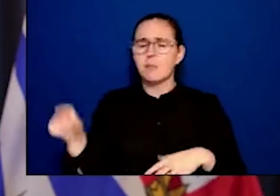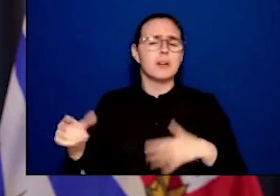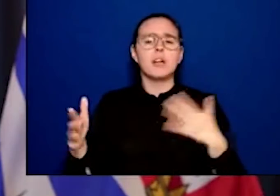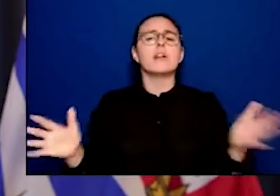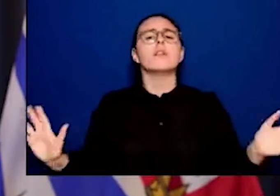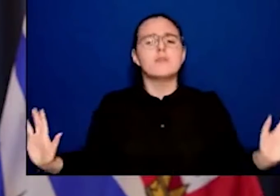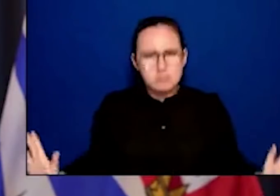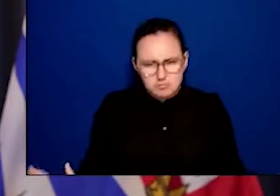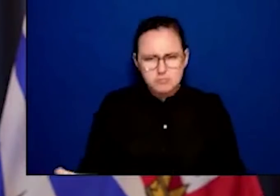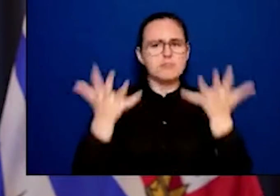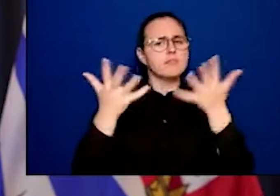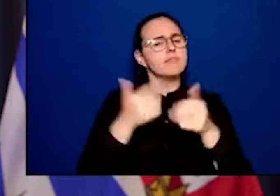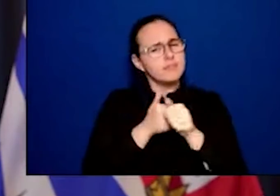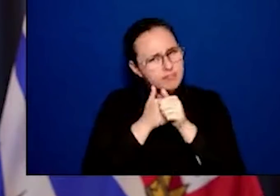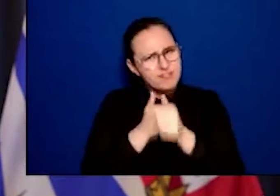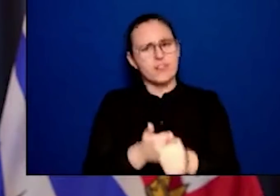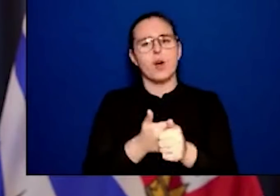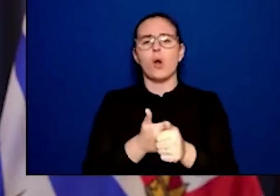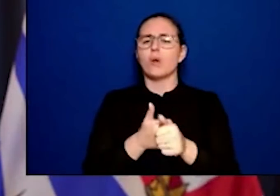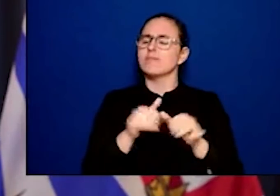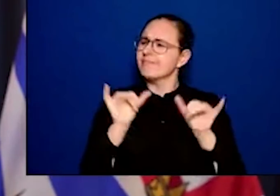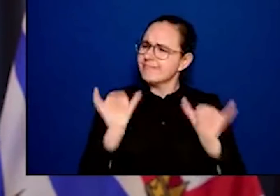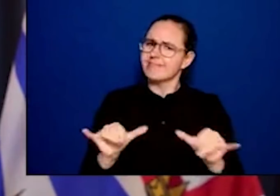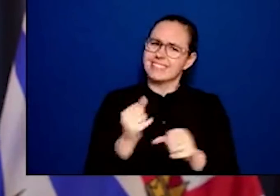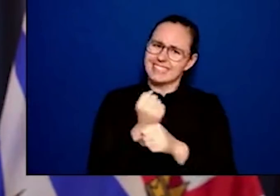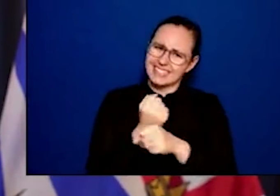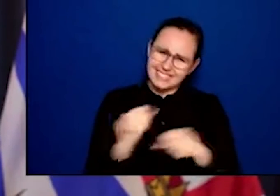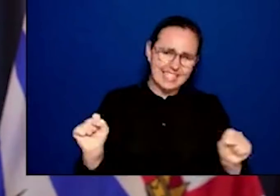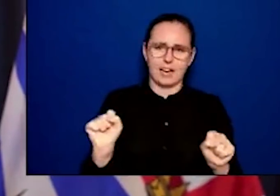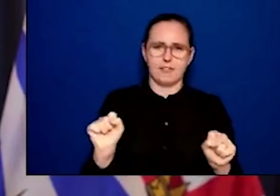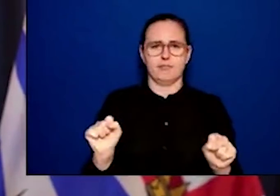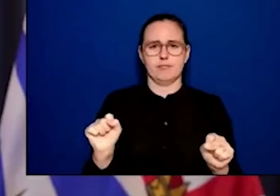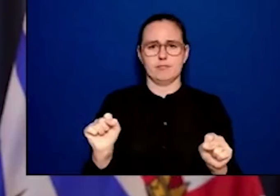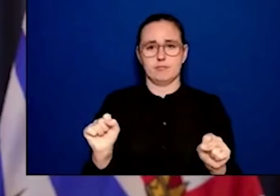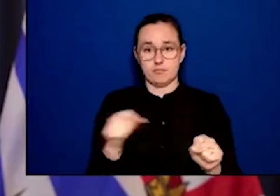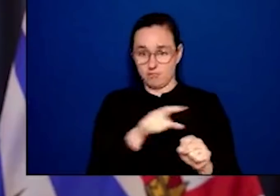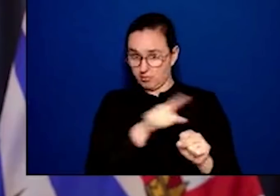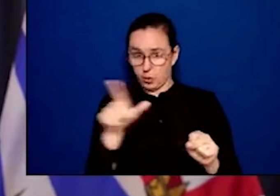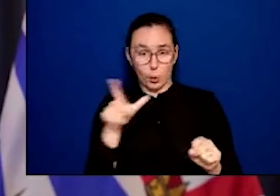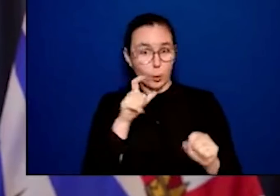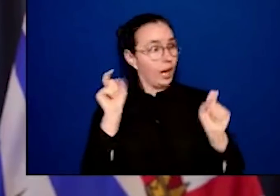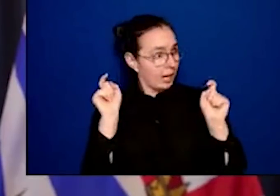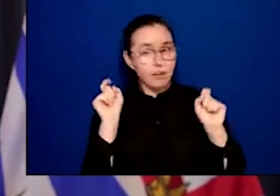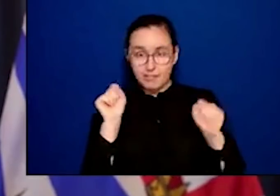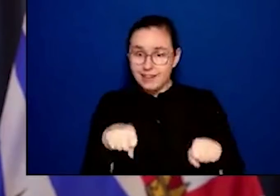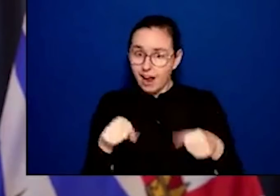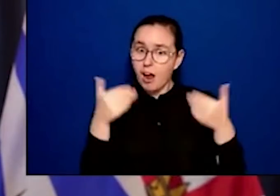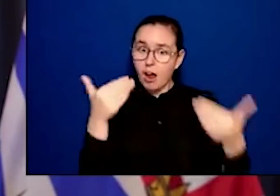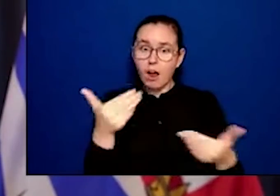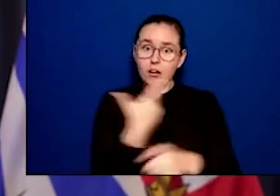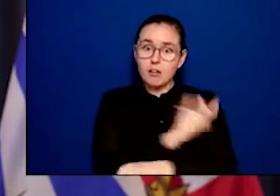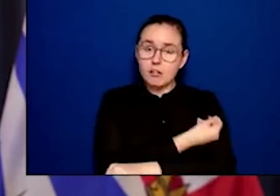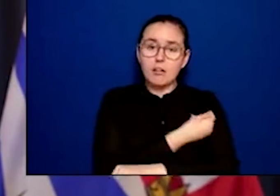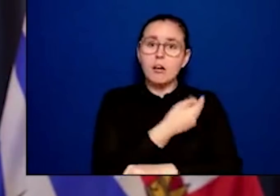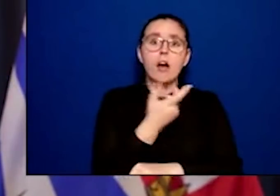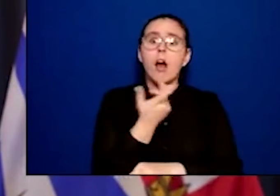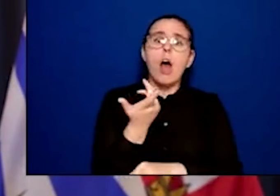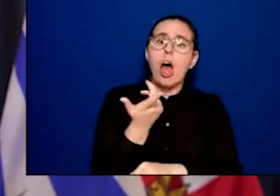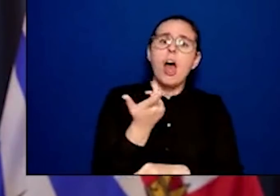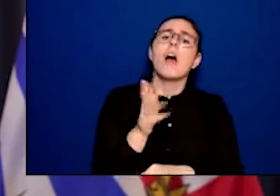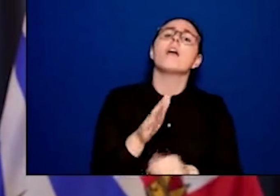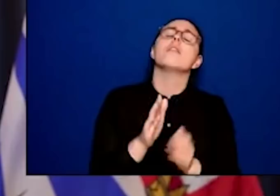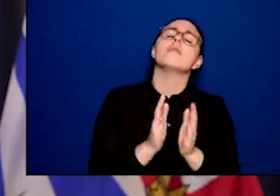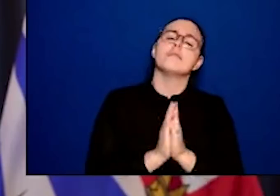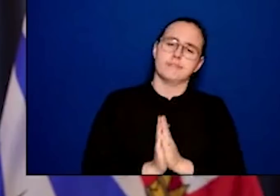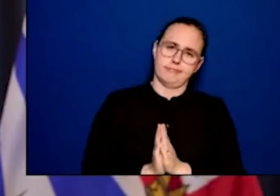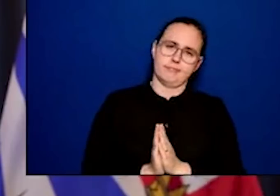right step for everybody. To those who are eligible to be vaccinated, but who have not made the decision to do so, I say this. What